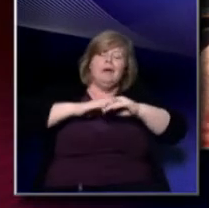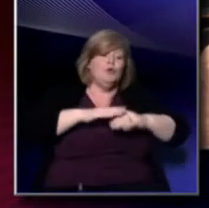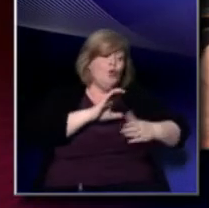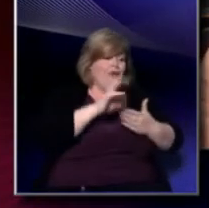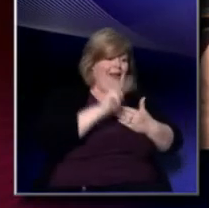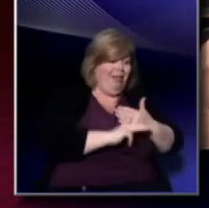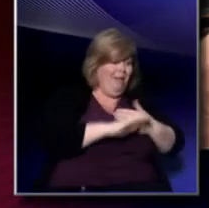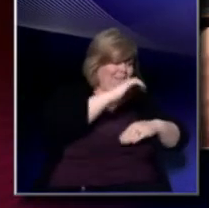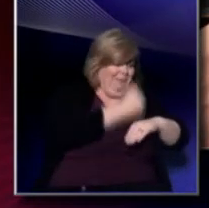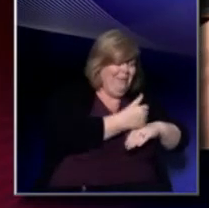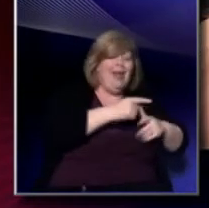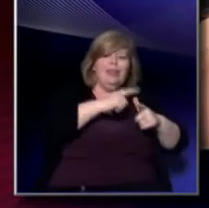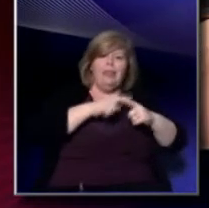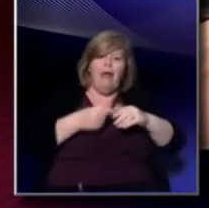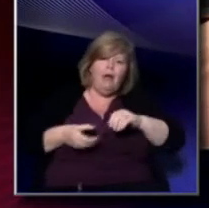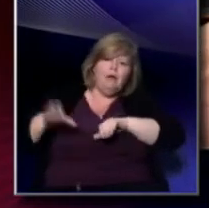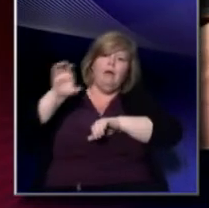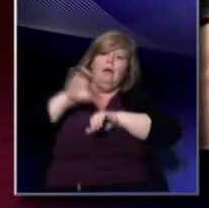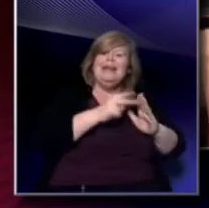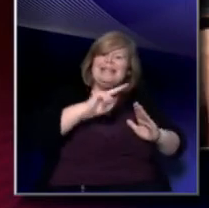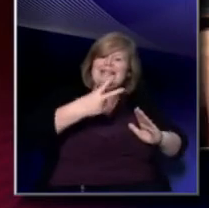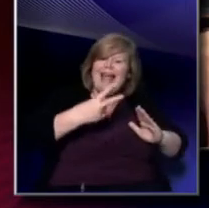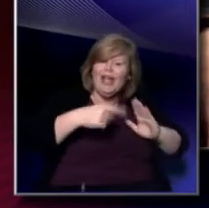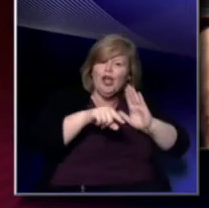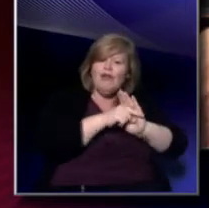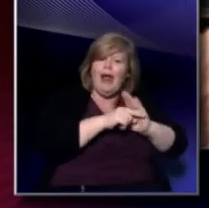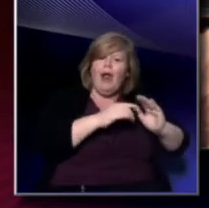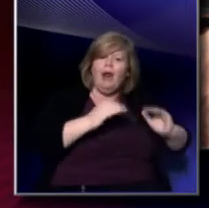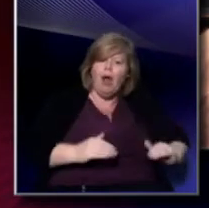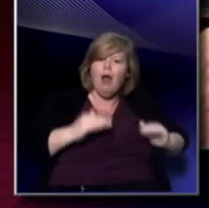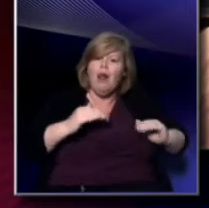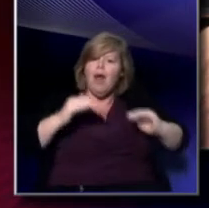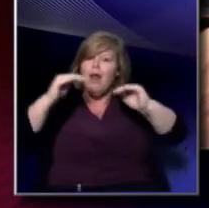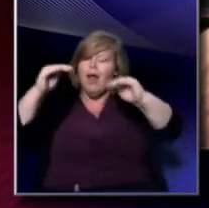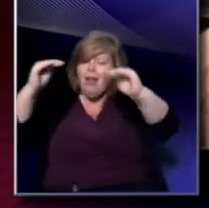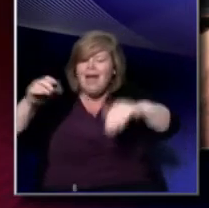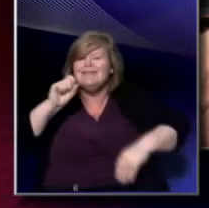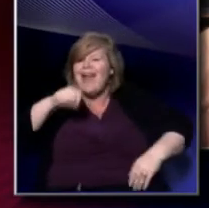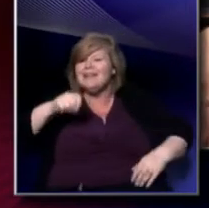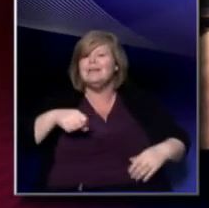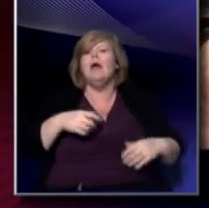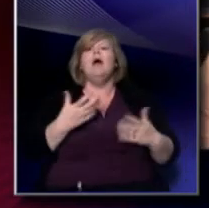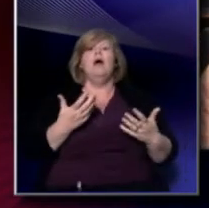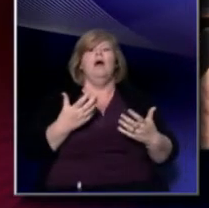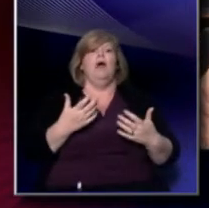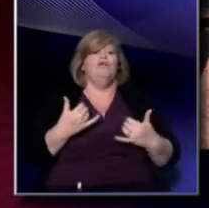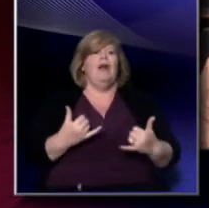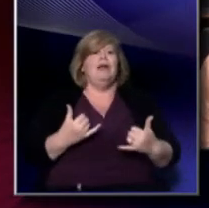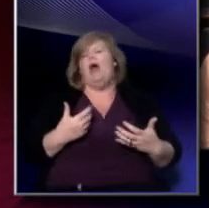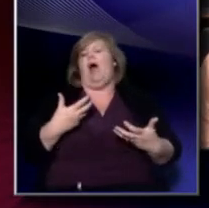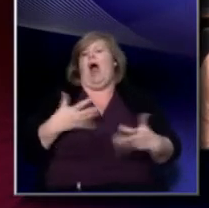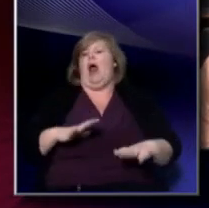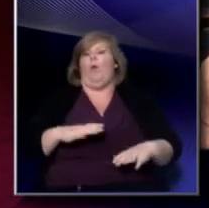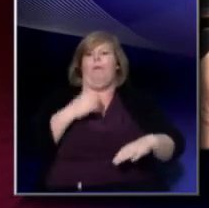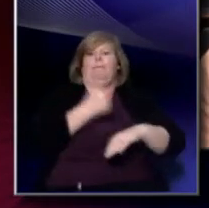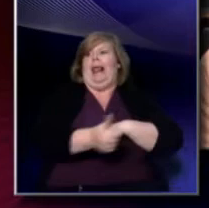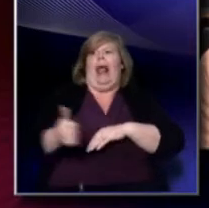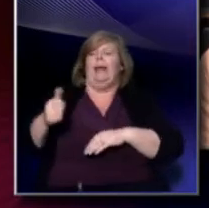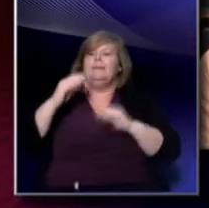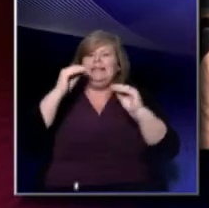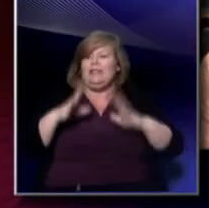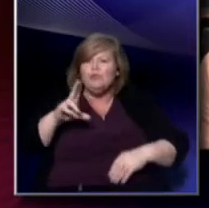But if we have a curriculum in place that is aligned with college, well, right now, and I don't want to make it sound like I'm blaming the teachers at all